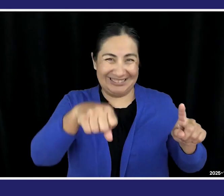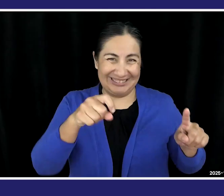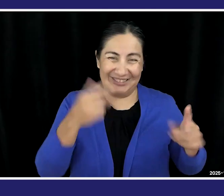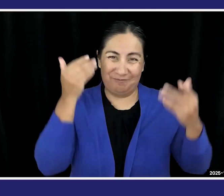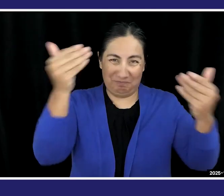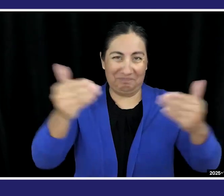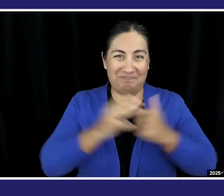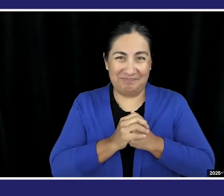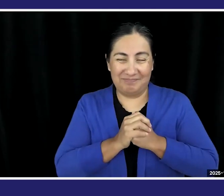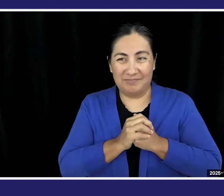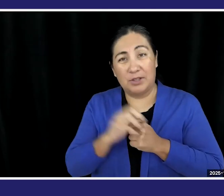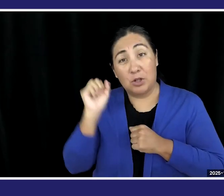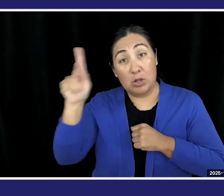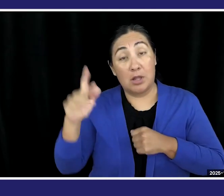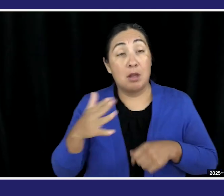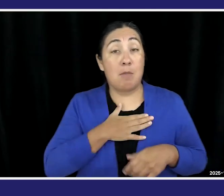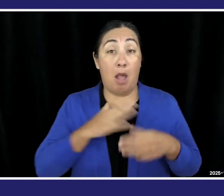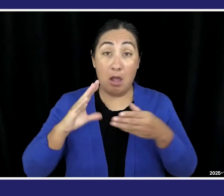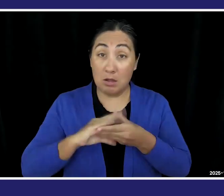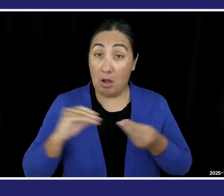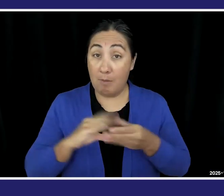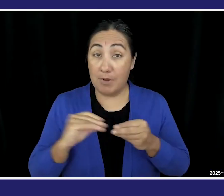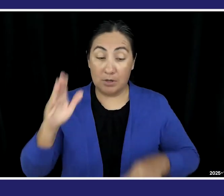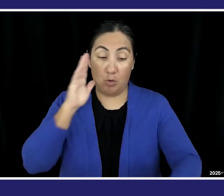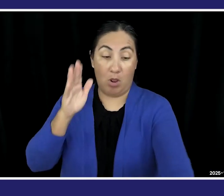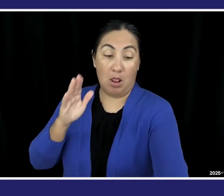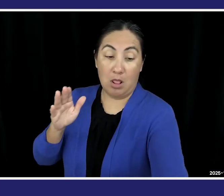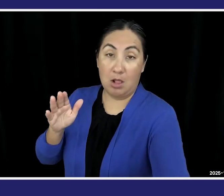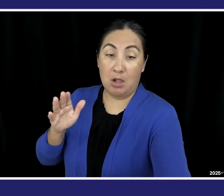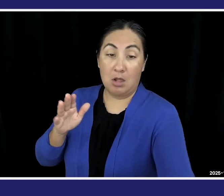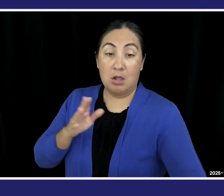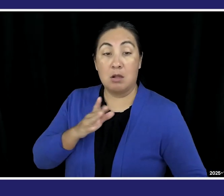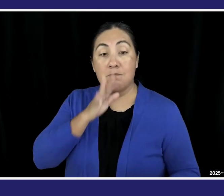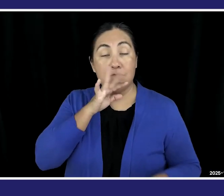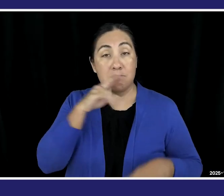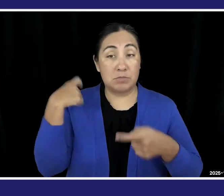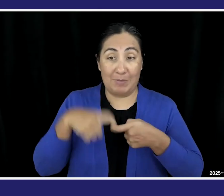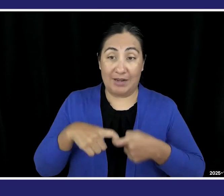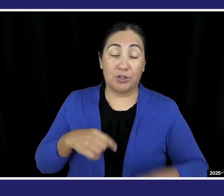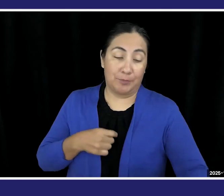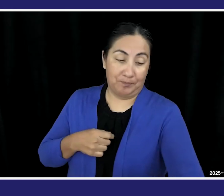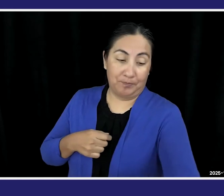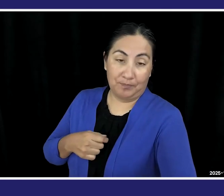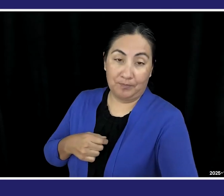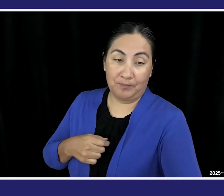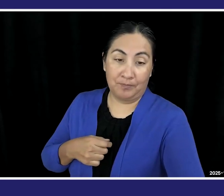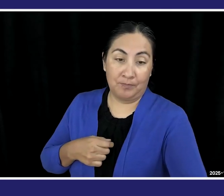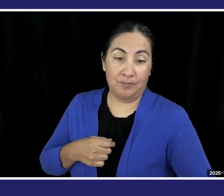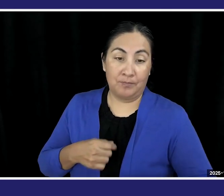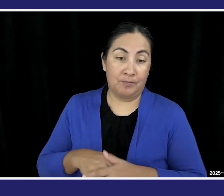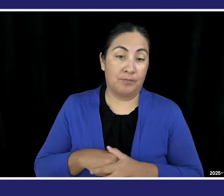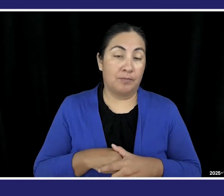Okay, I'm in English. So, members of the Department of the Public Health of California, my name is Bernice